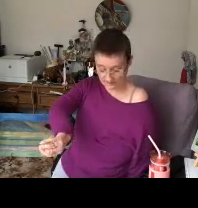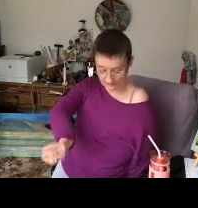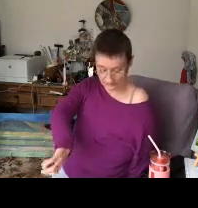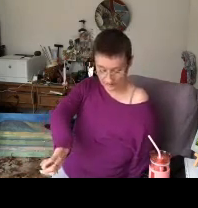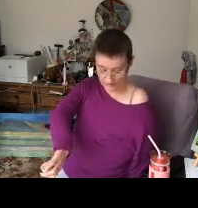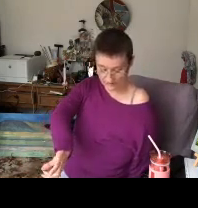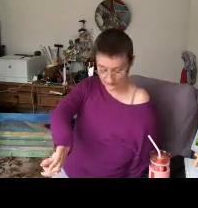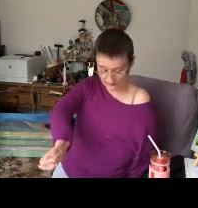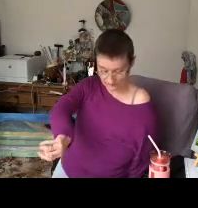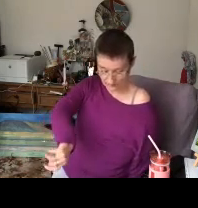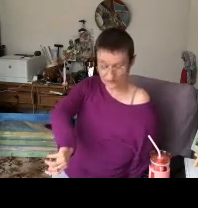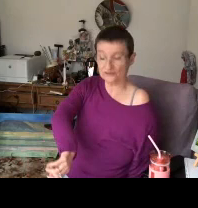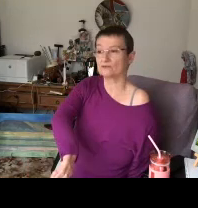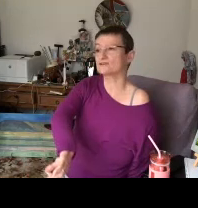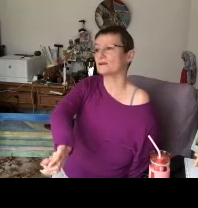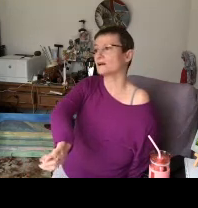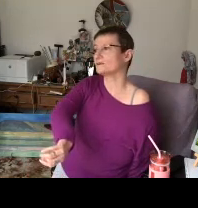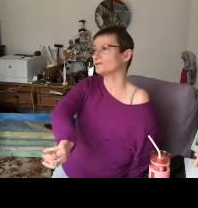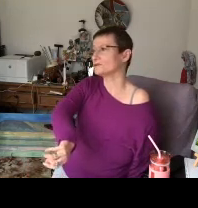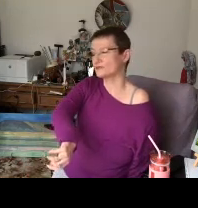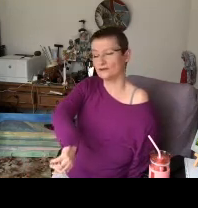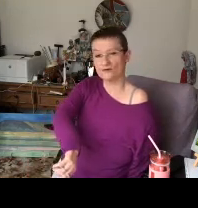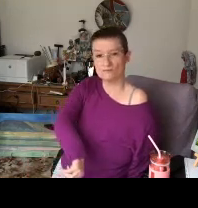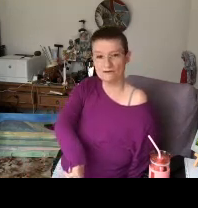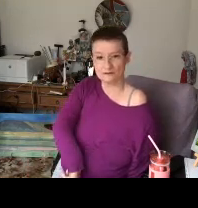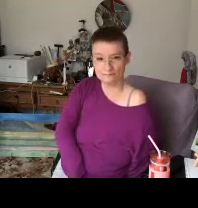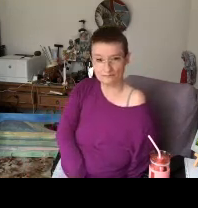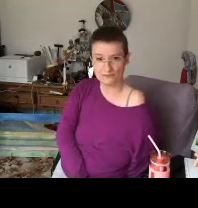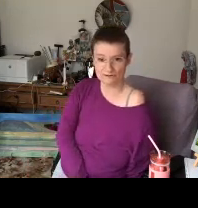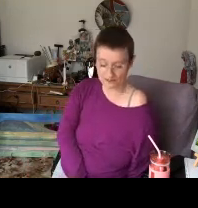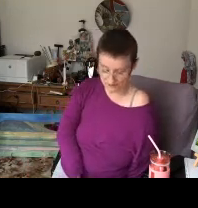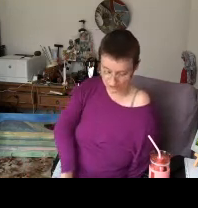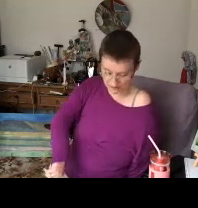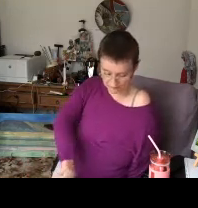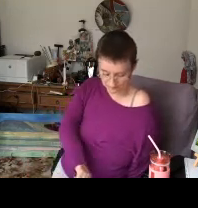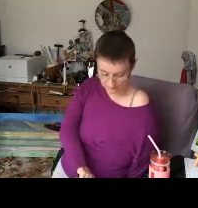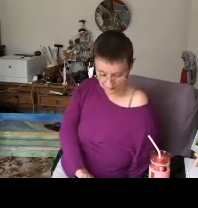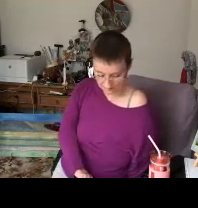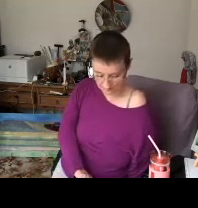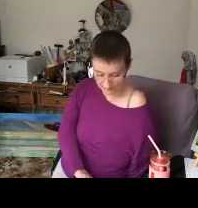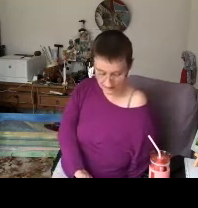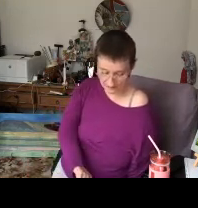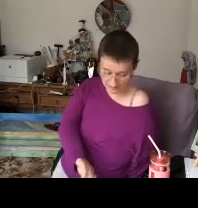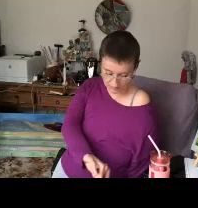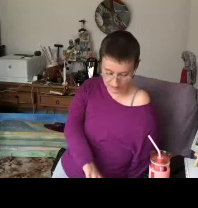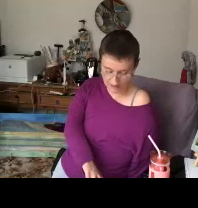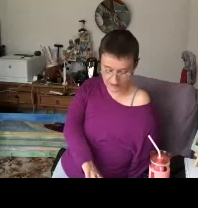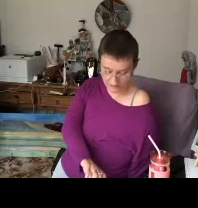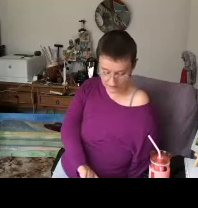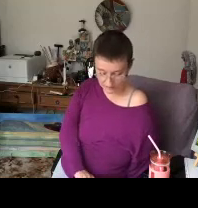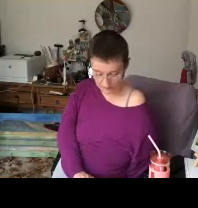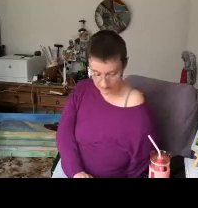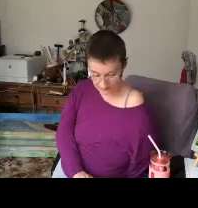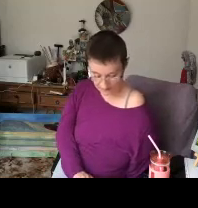of myself and drawing myself through the window. So it's like kind of using a lot of mirrored imagery, and then kind of putting